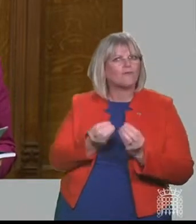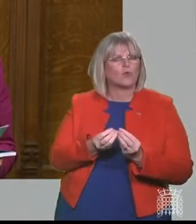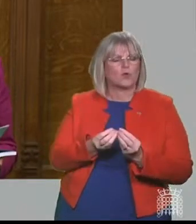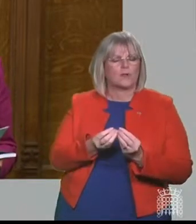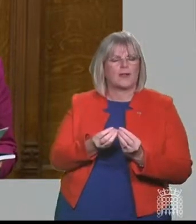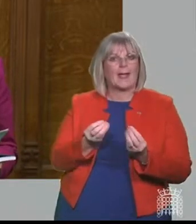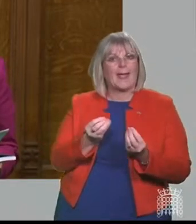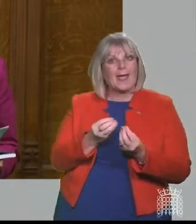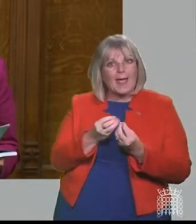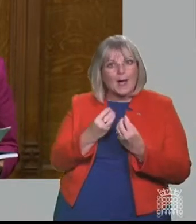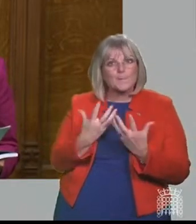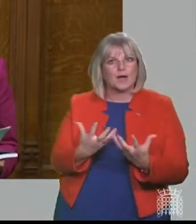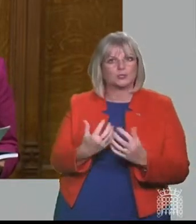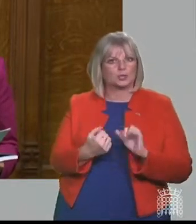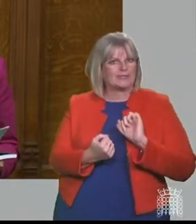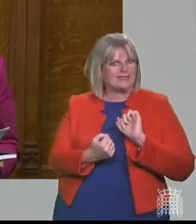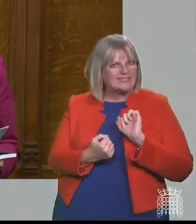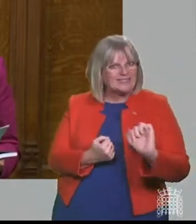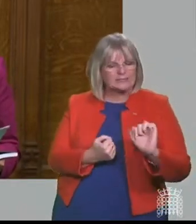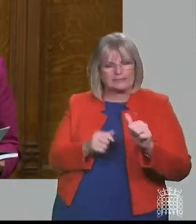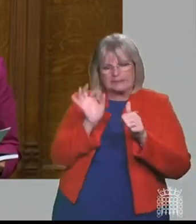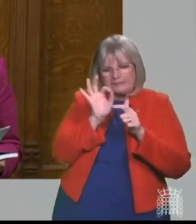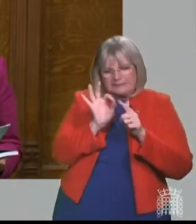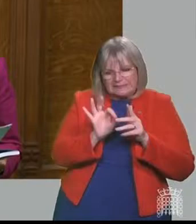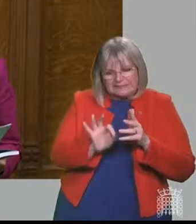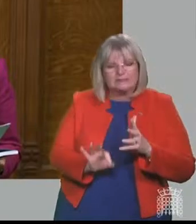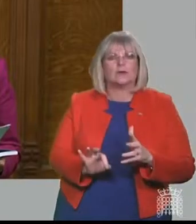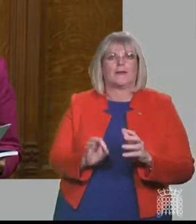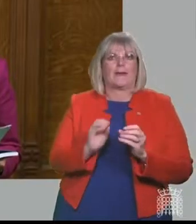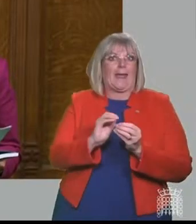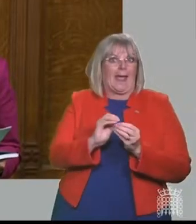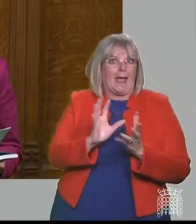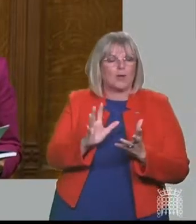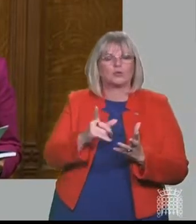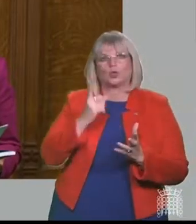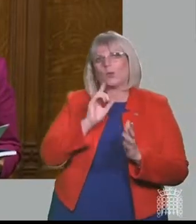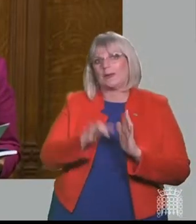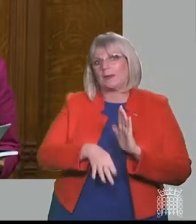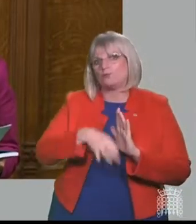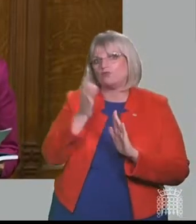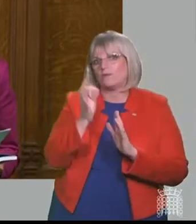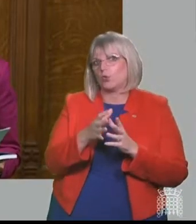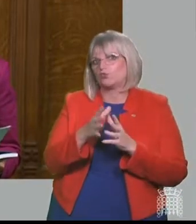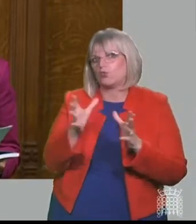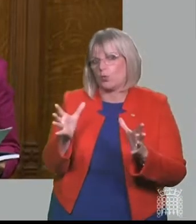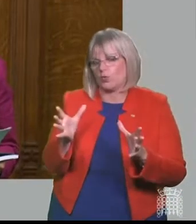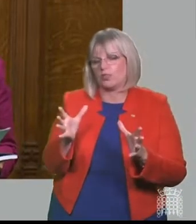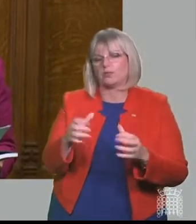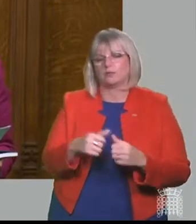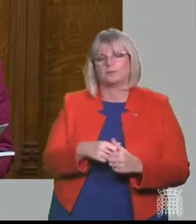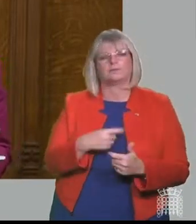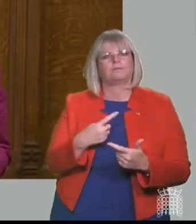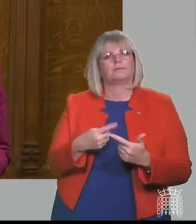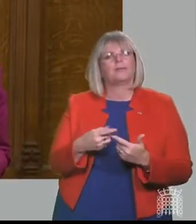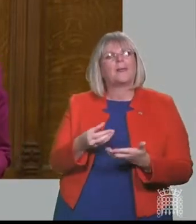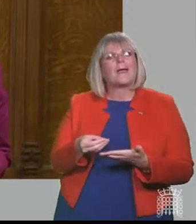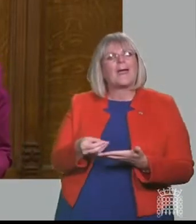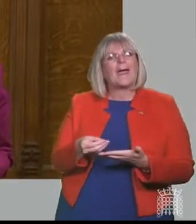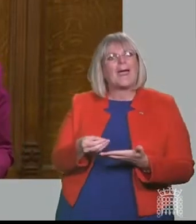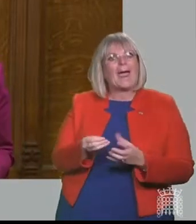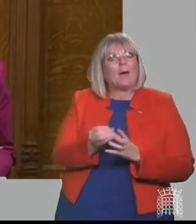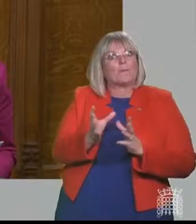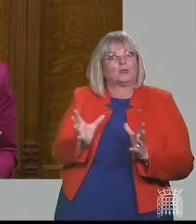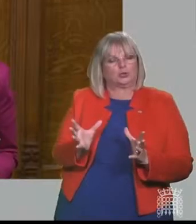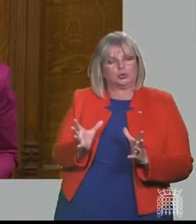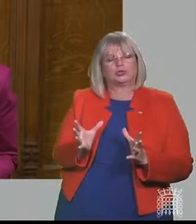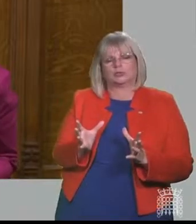his measures will improve growth and how much they have helped drive down